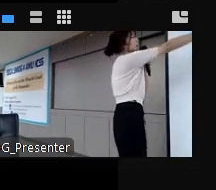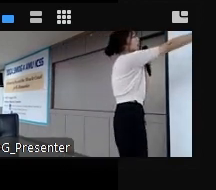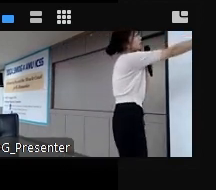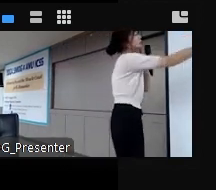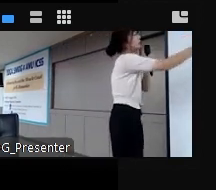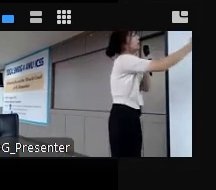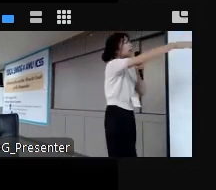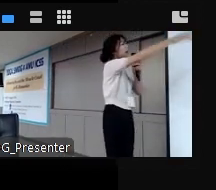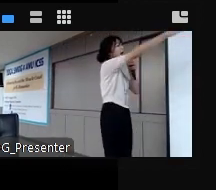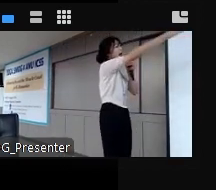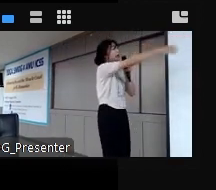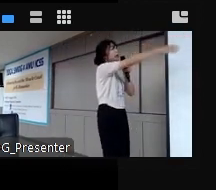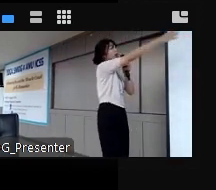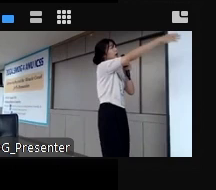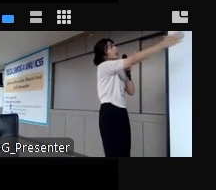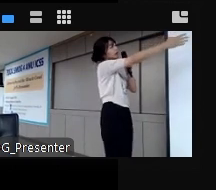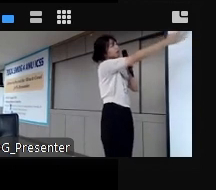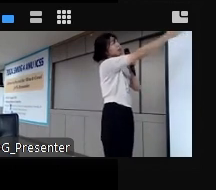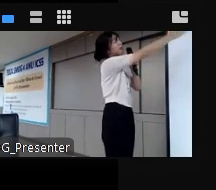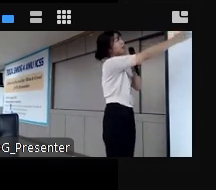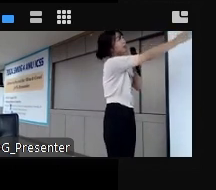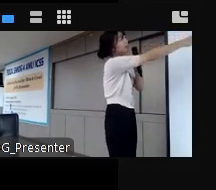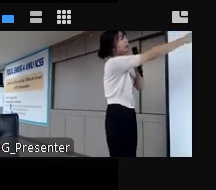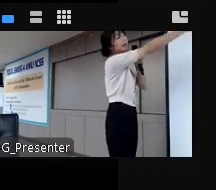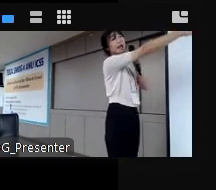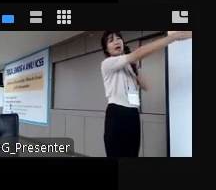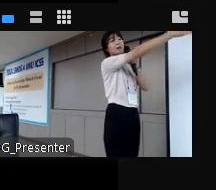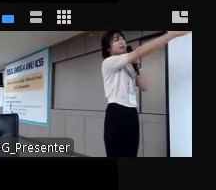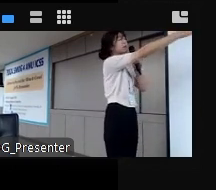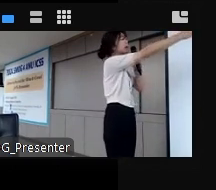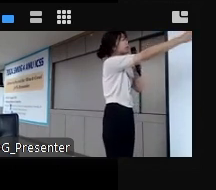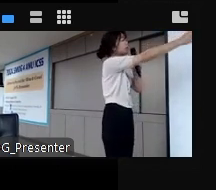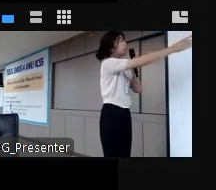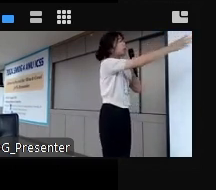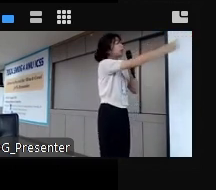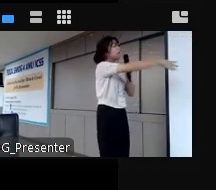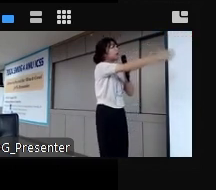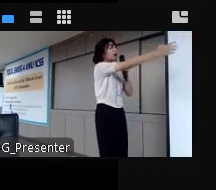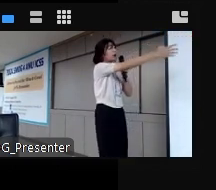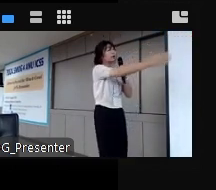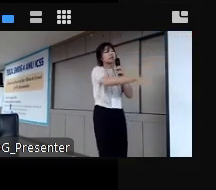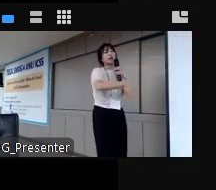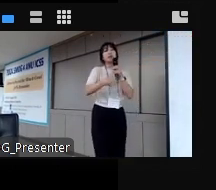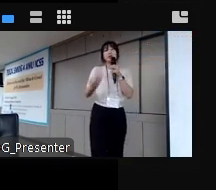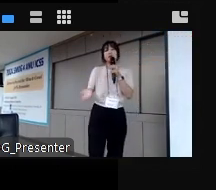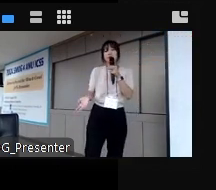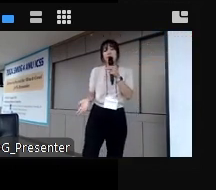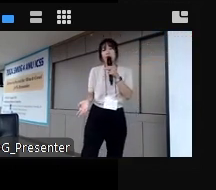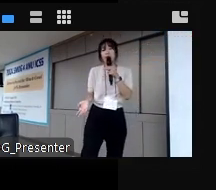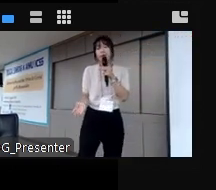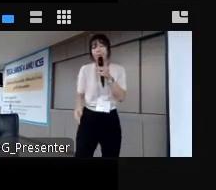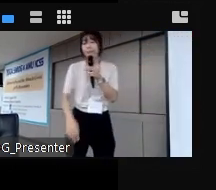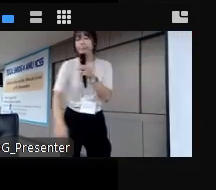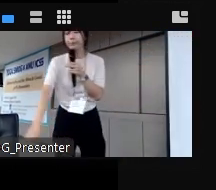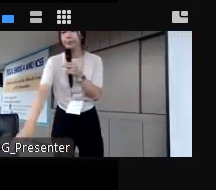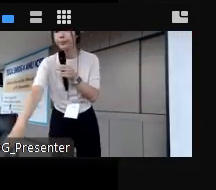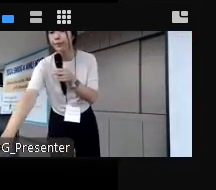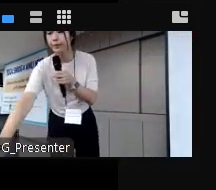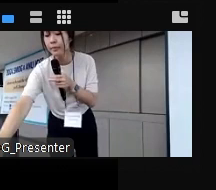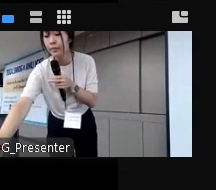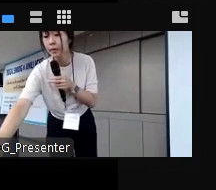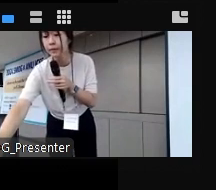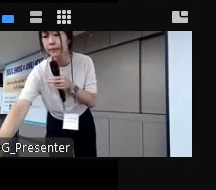these columns are higher, at least for the number and the animacy factor, if the context tells you who's doing what.